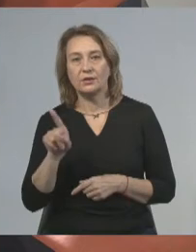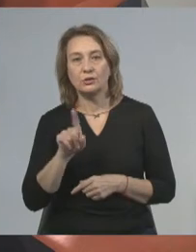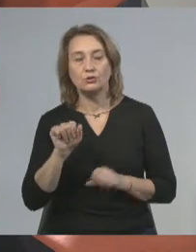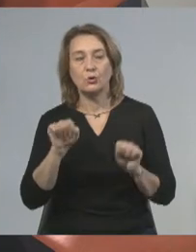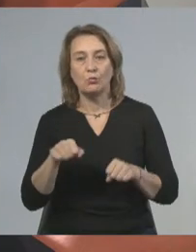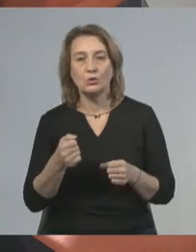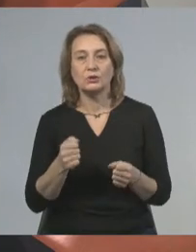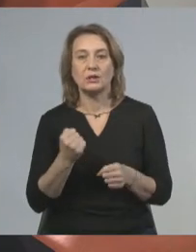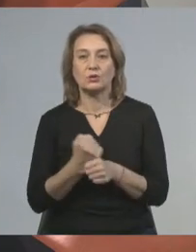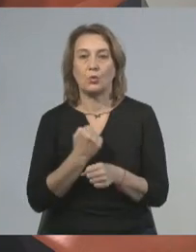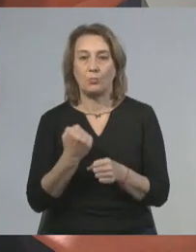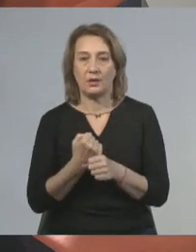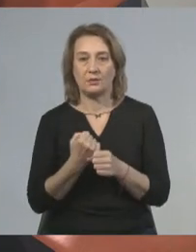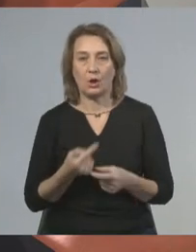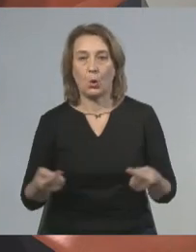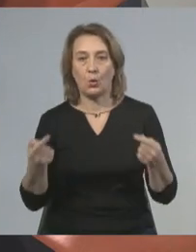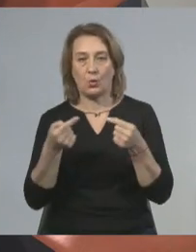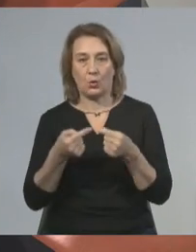understanding